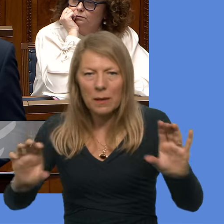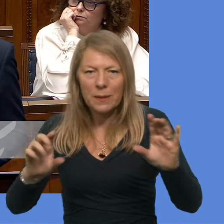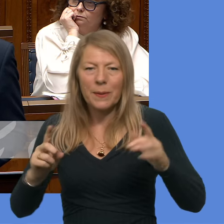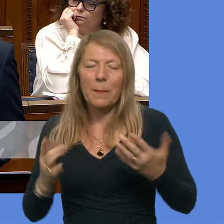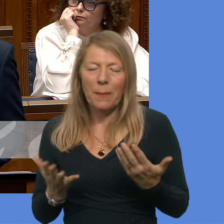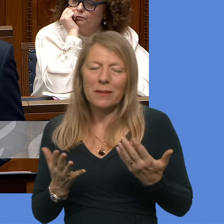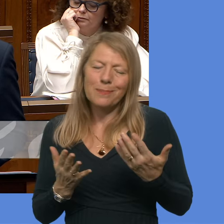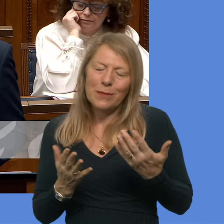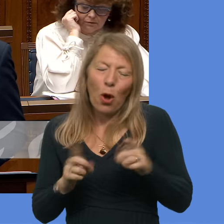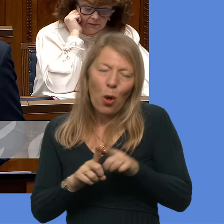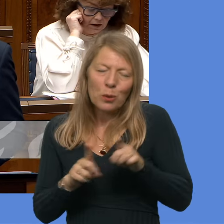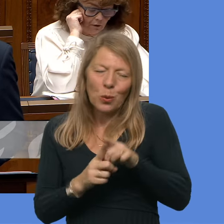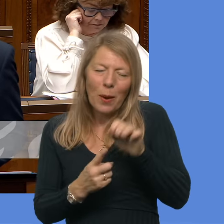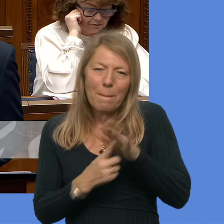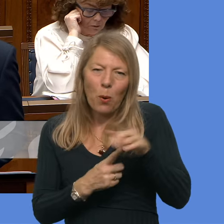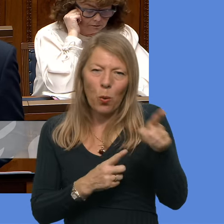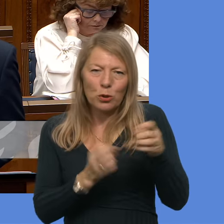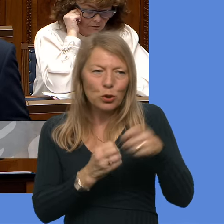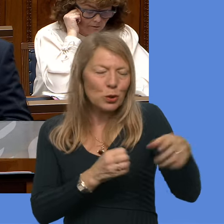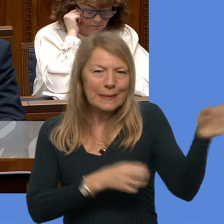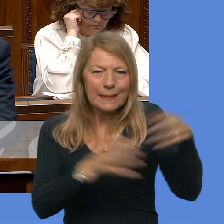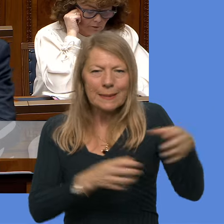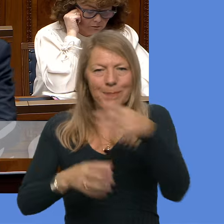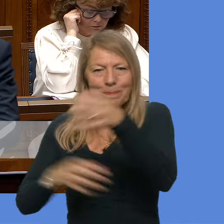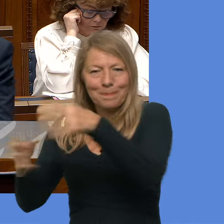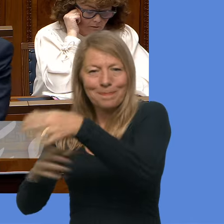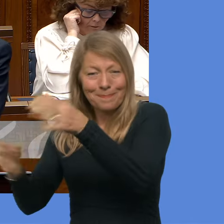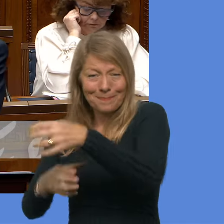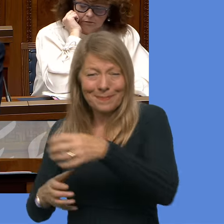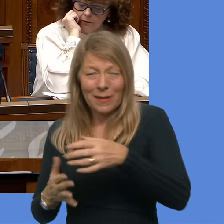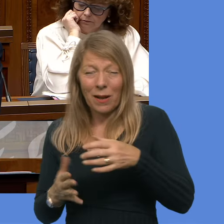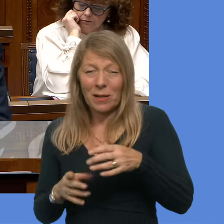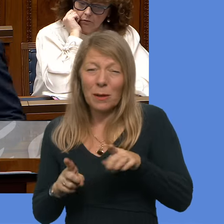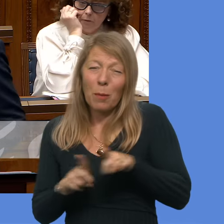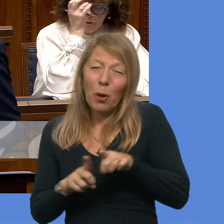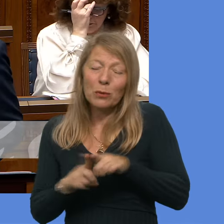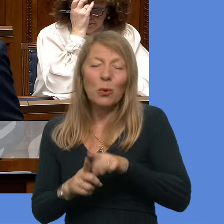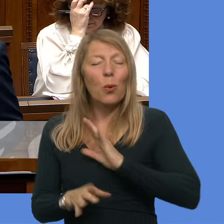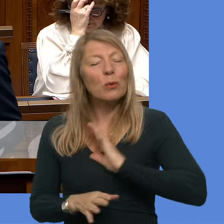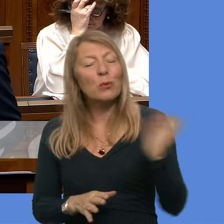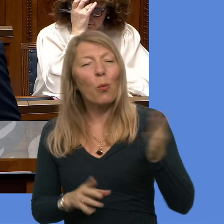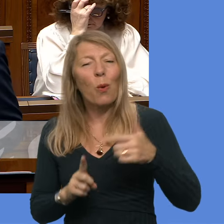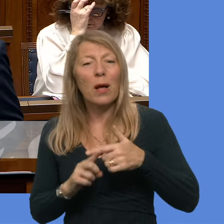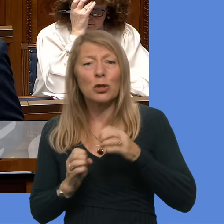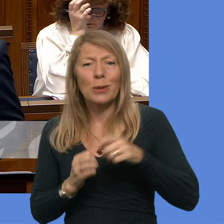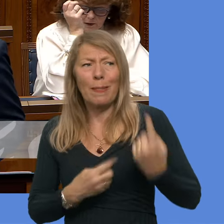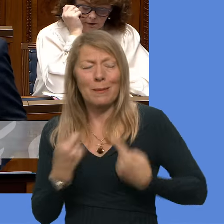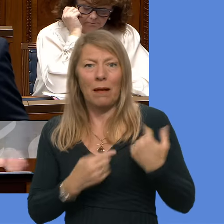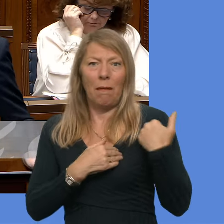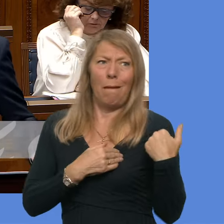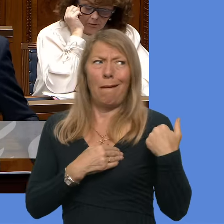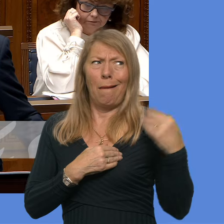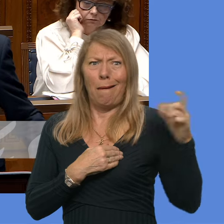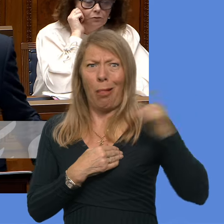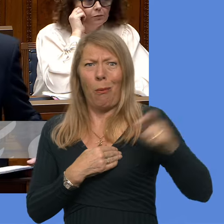more students in to avail of the facilities that they develop. And we can do so in a way which doesn't place an additional burden on students themselves